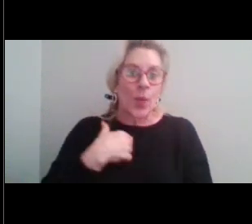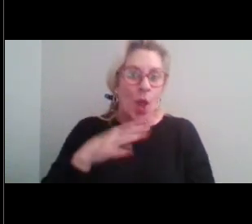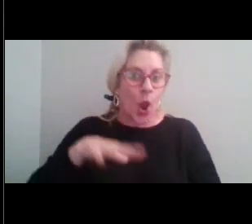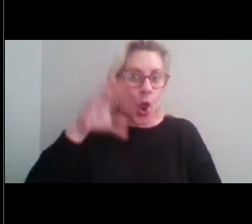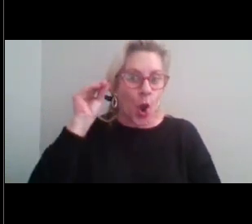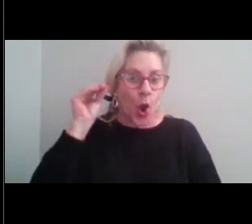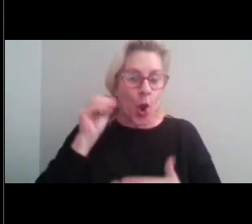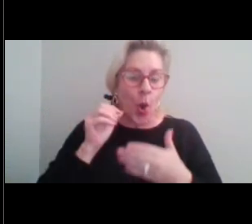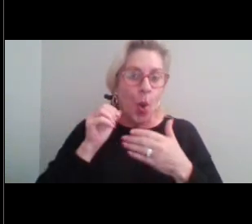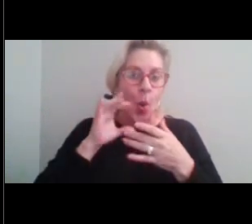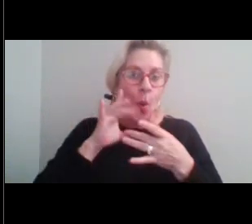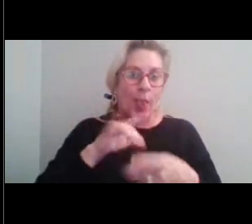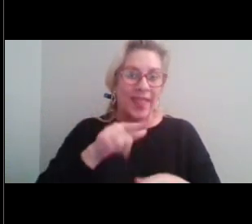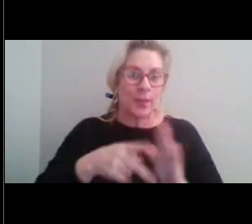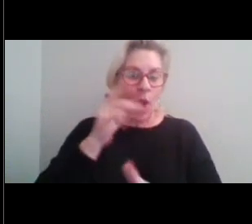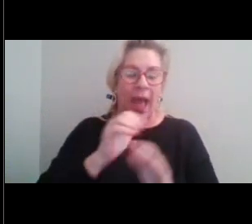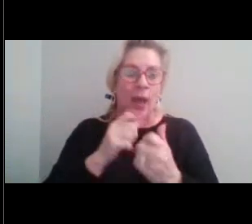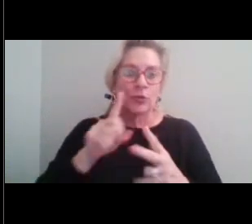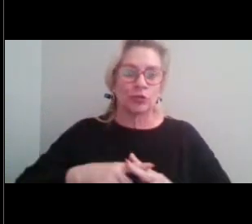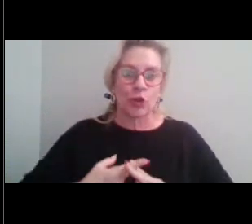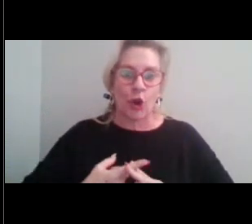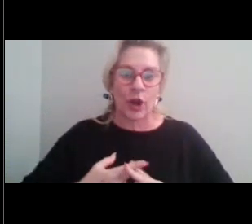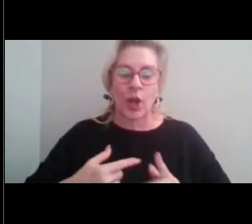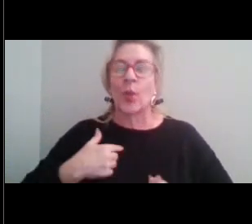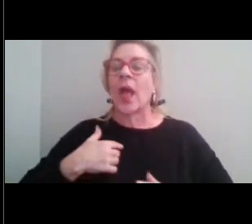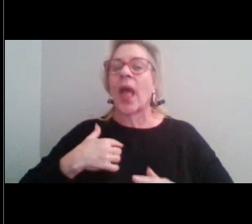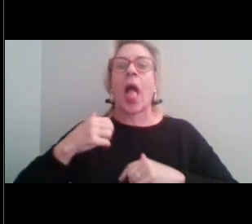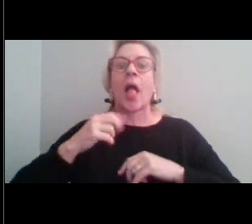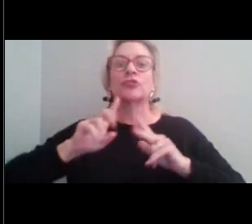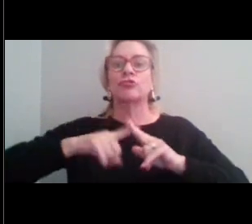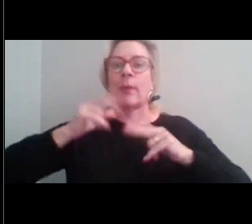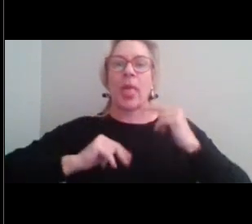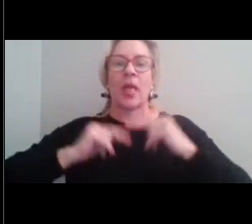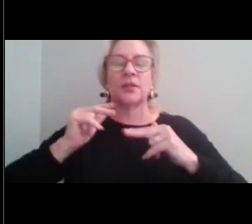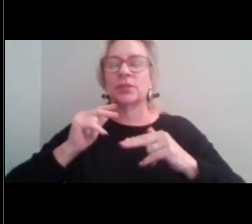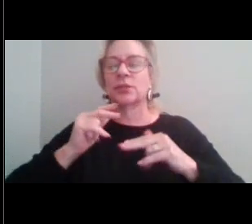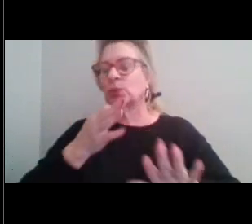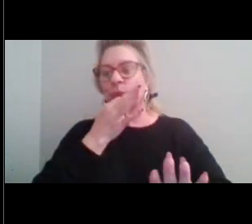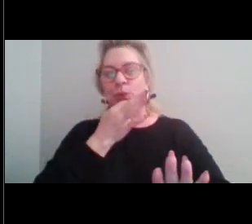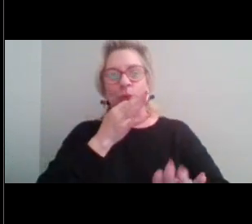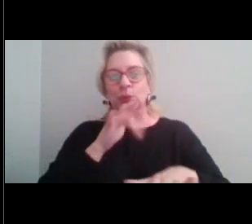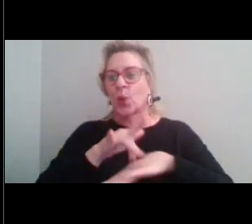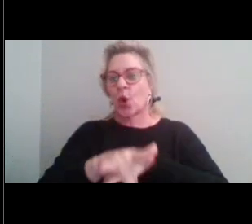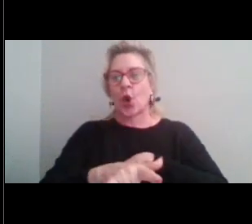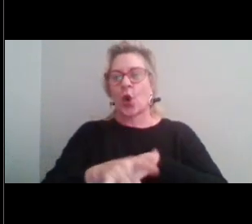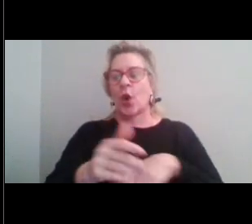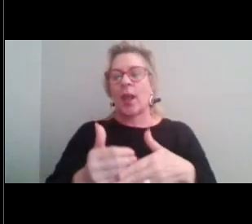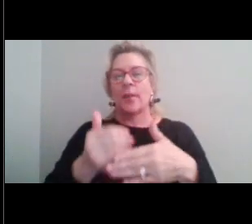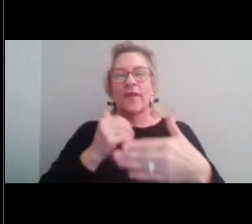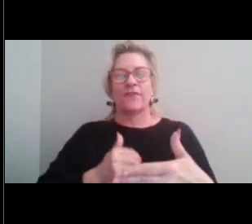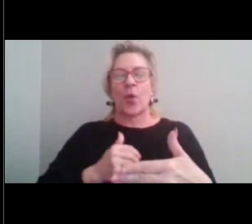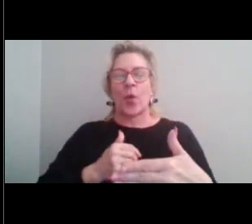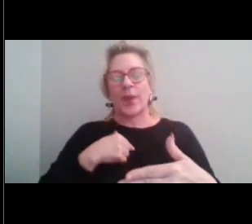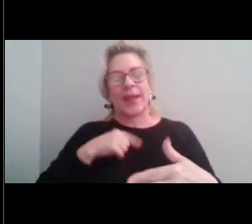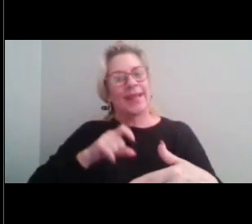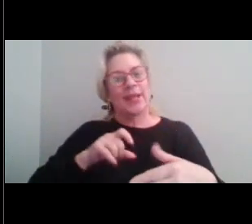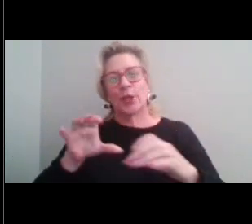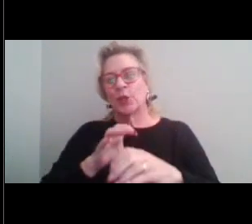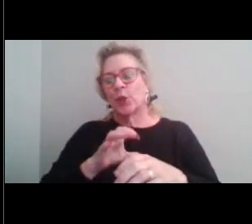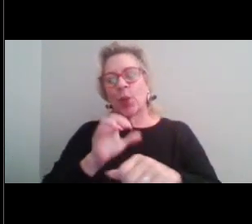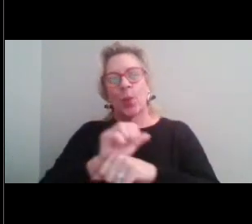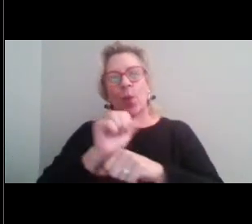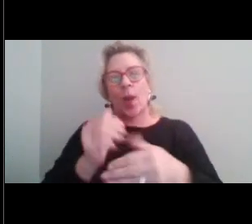is how it started. It got into construction too soon. Before some of that fundamental pre-construction work was done. That is a